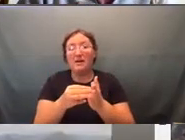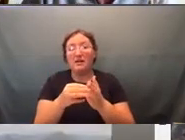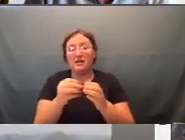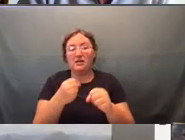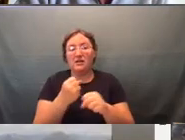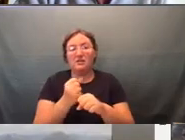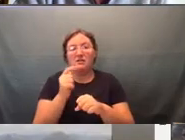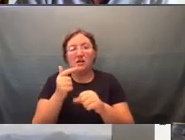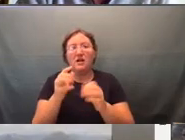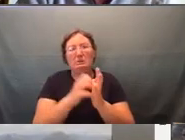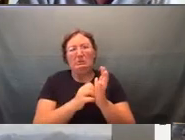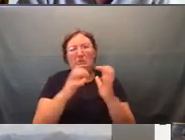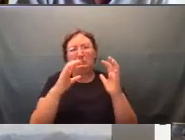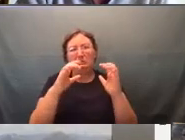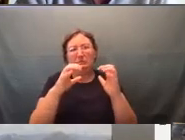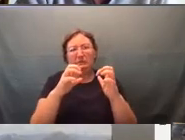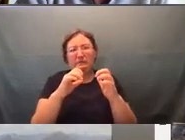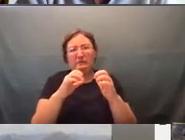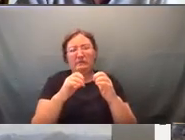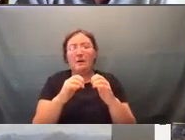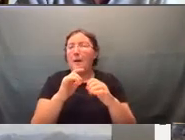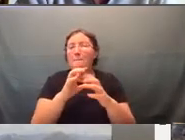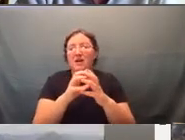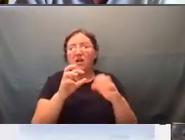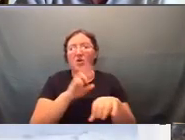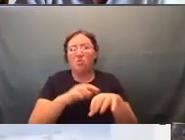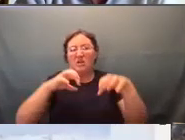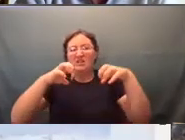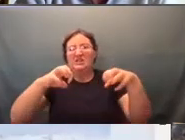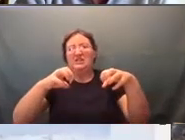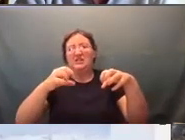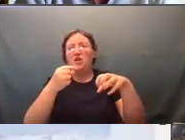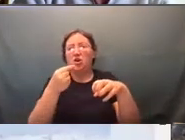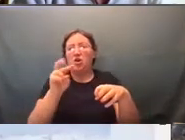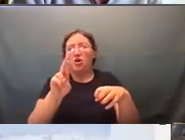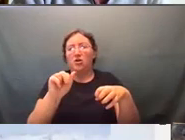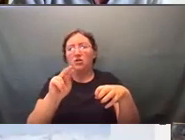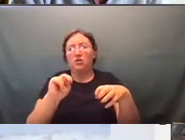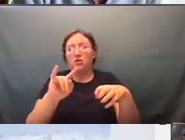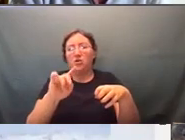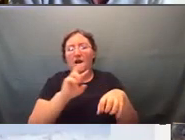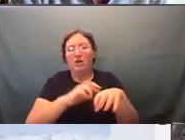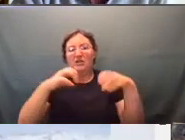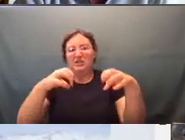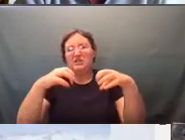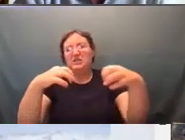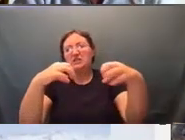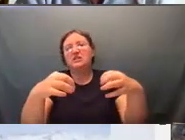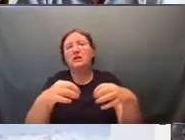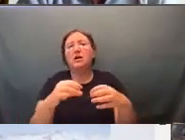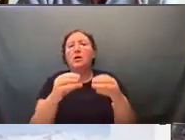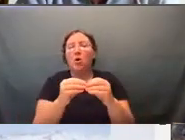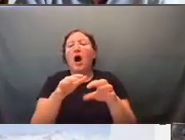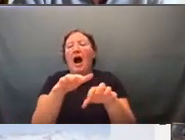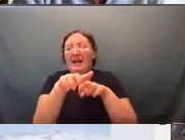bunch of erosion, and it's just these big granite outcroppings that are left over. All of a sudden, we have more and more ice ages